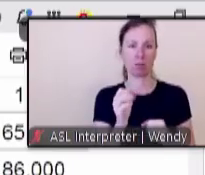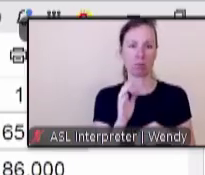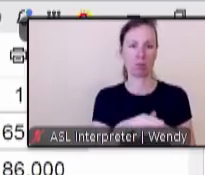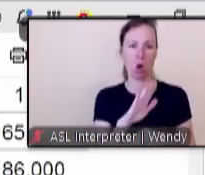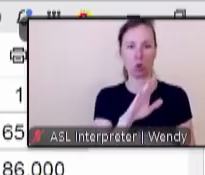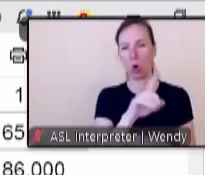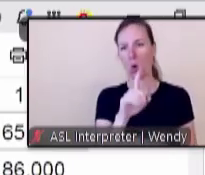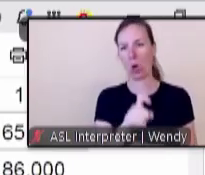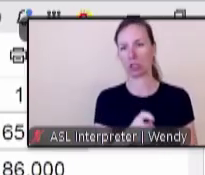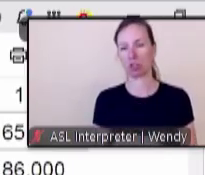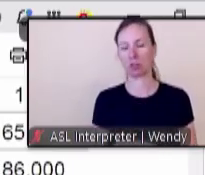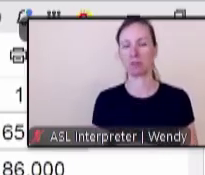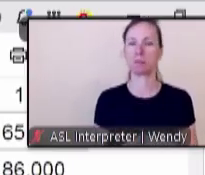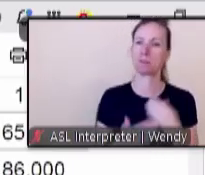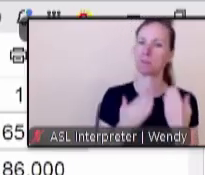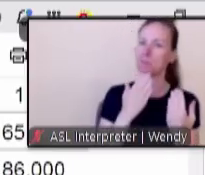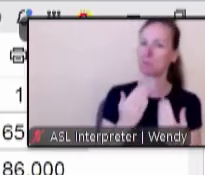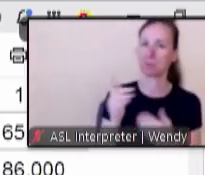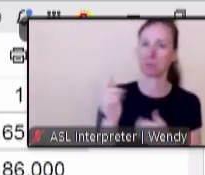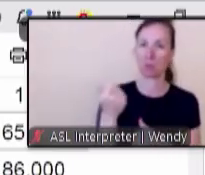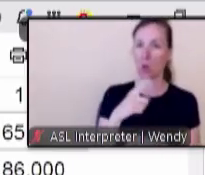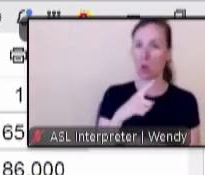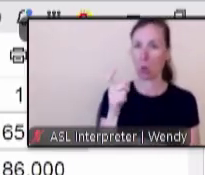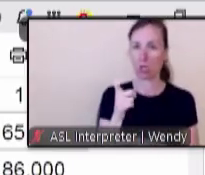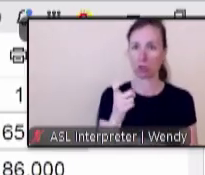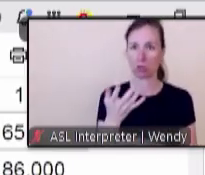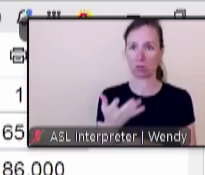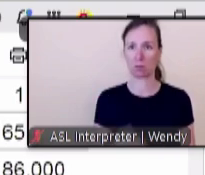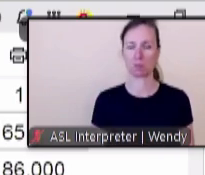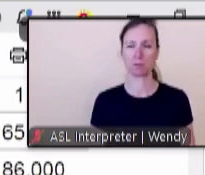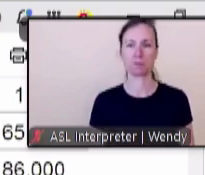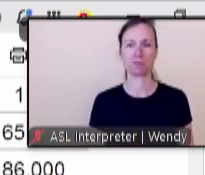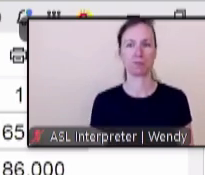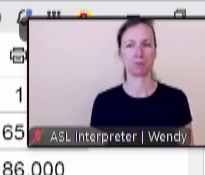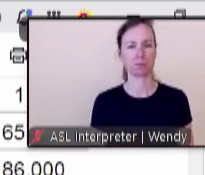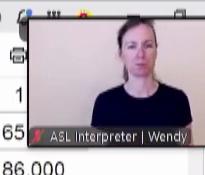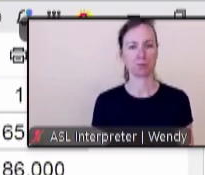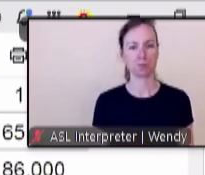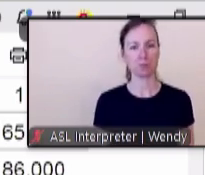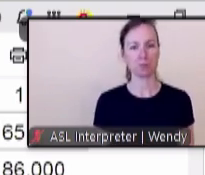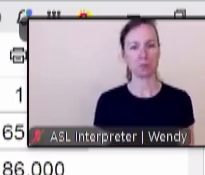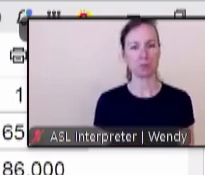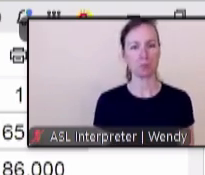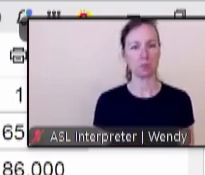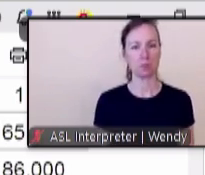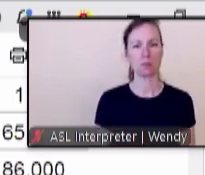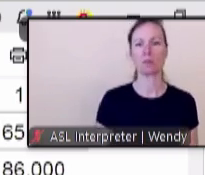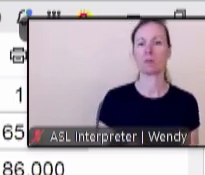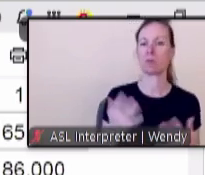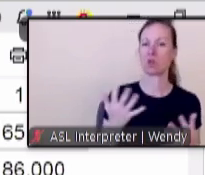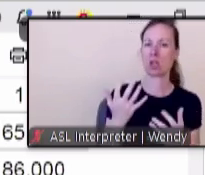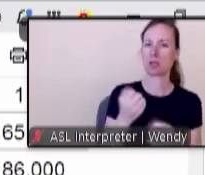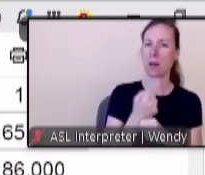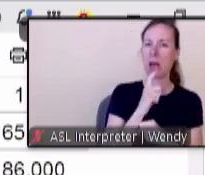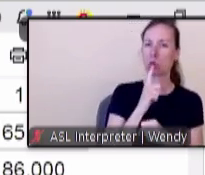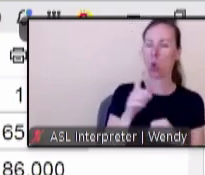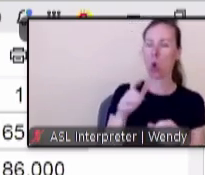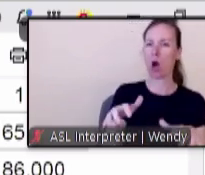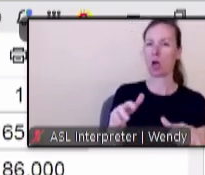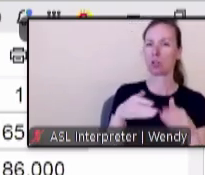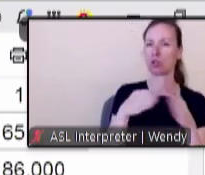Any additional questions? Councilman White. Just make sure the General Assembly and the